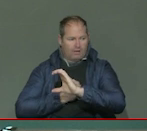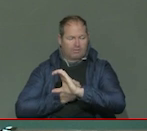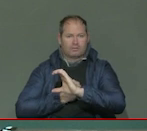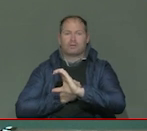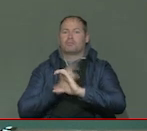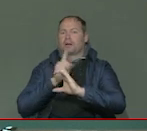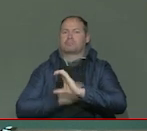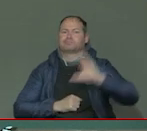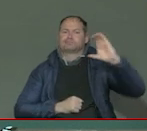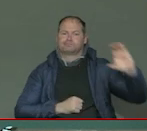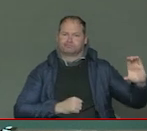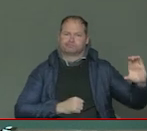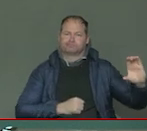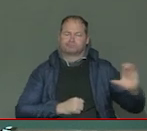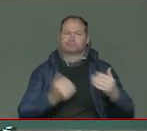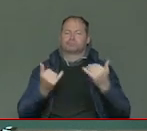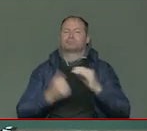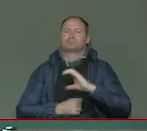come out. So how will we take it out?